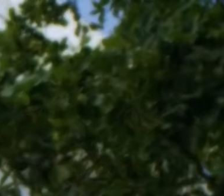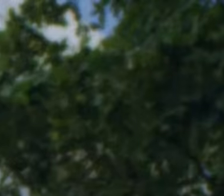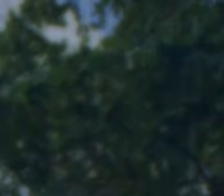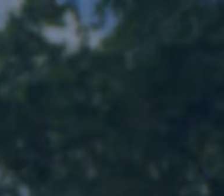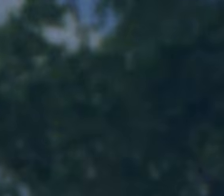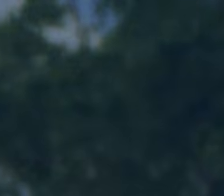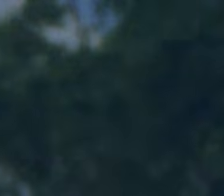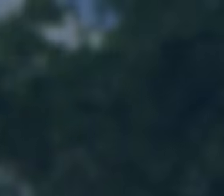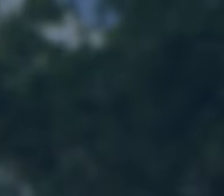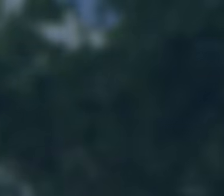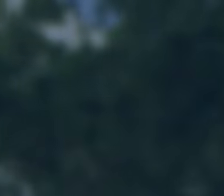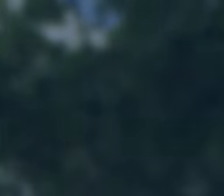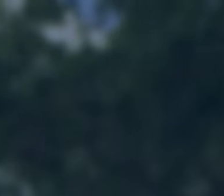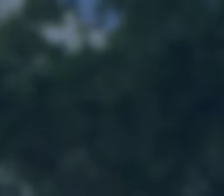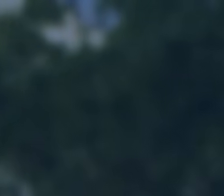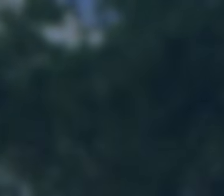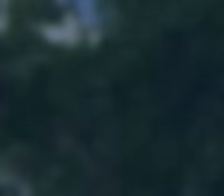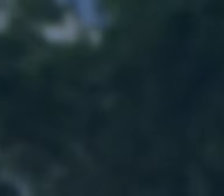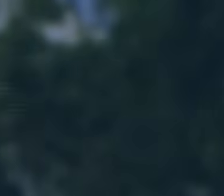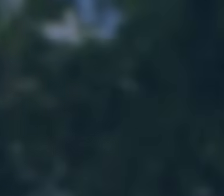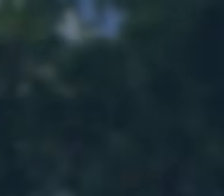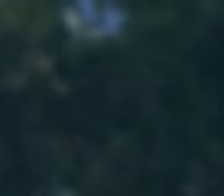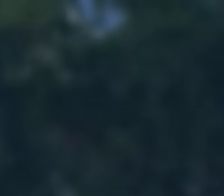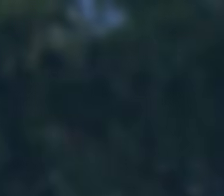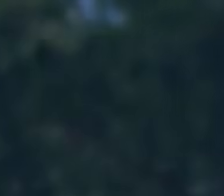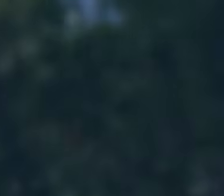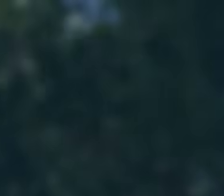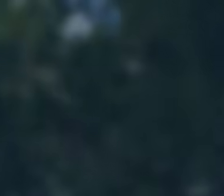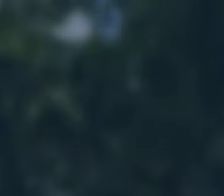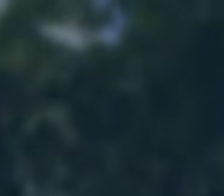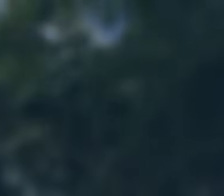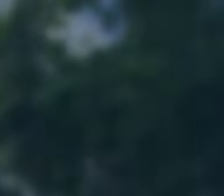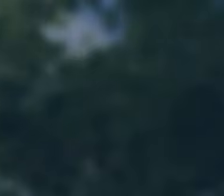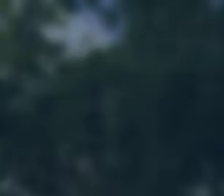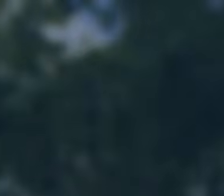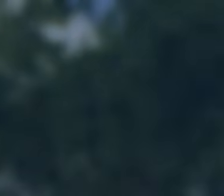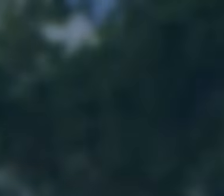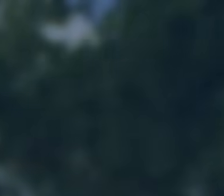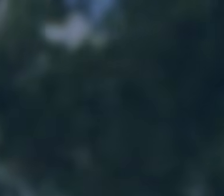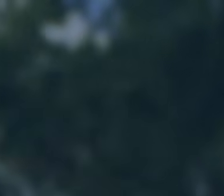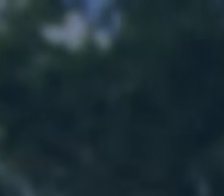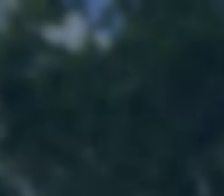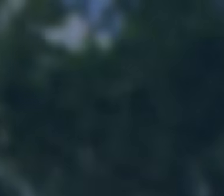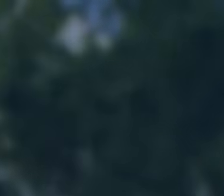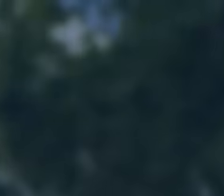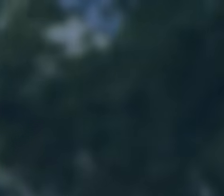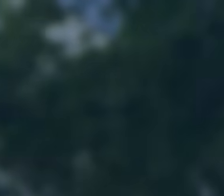the Electoral Office of Jamaica's toll-free helpline at